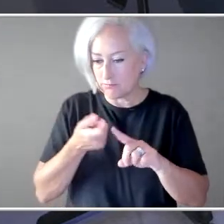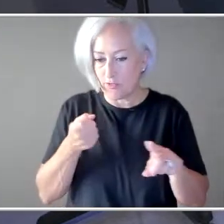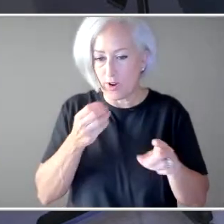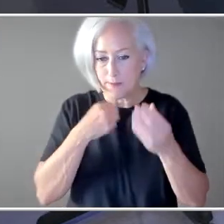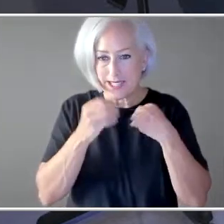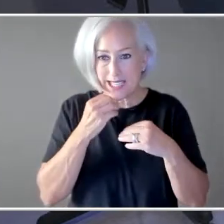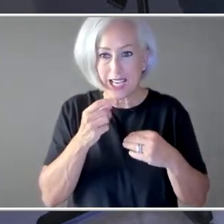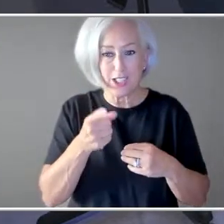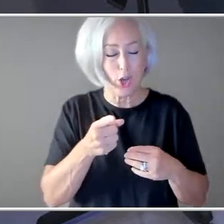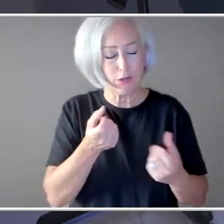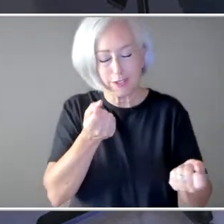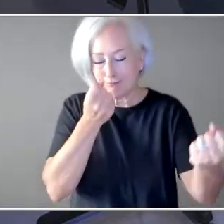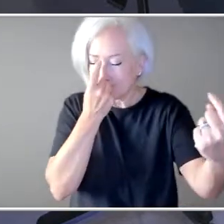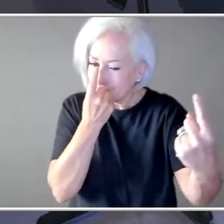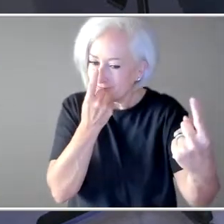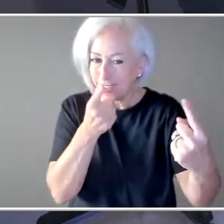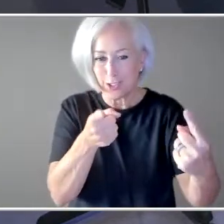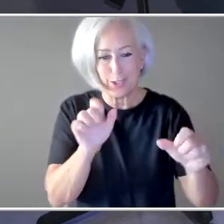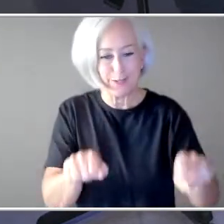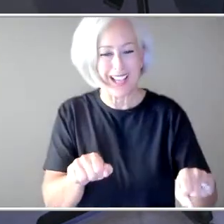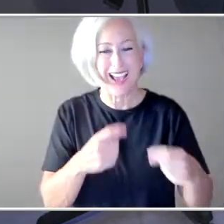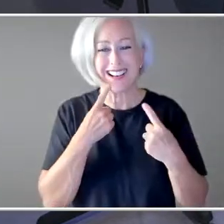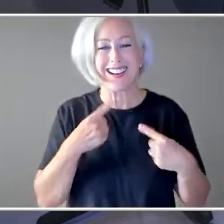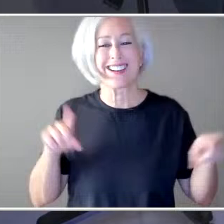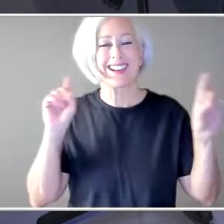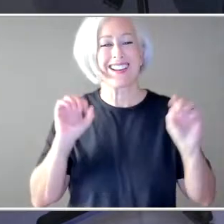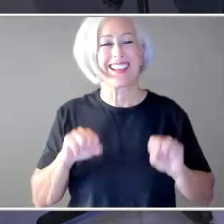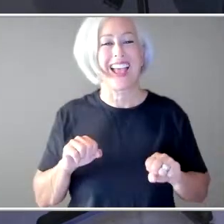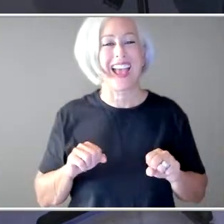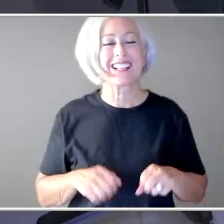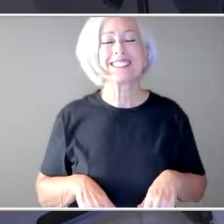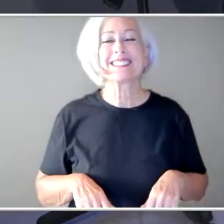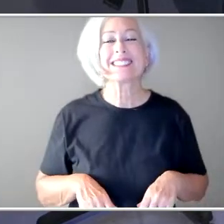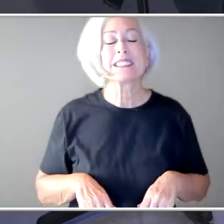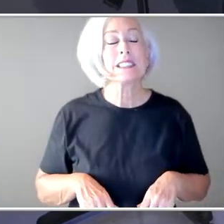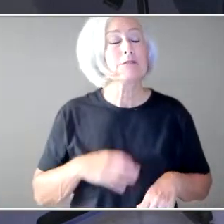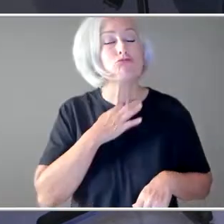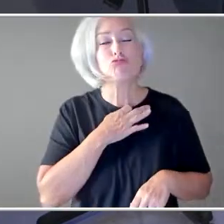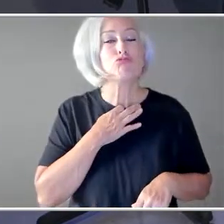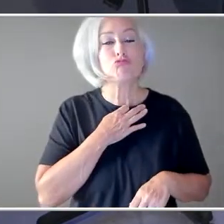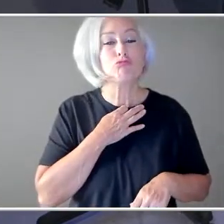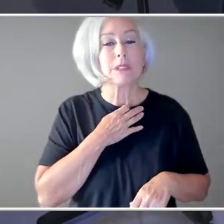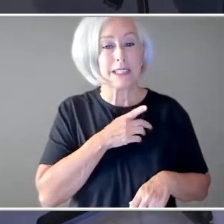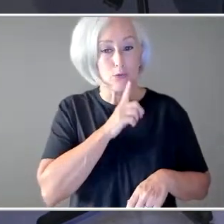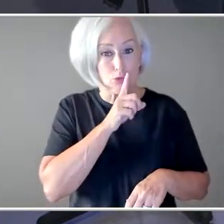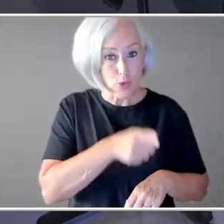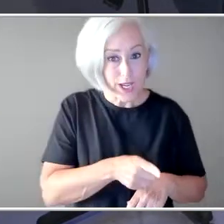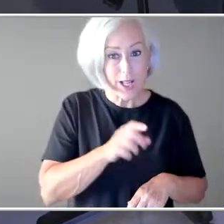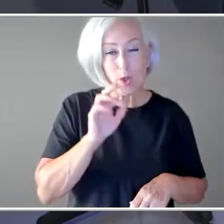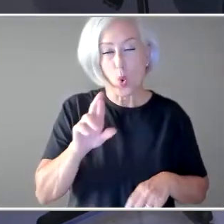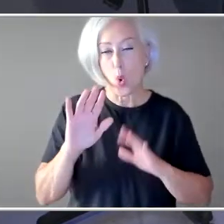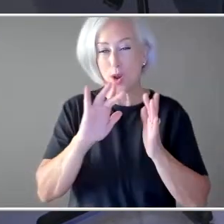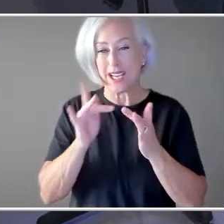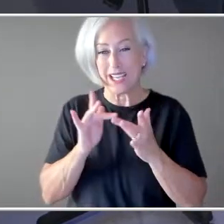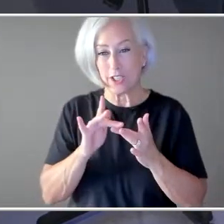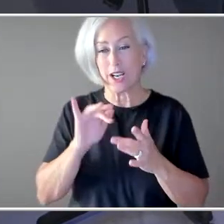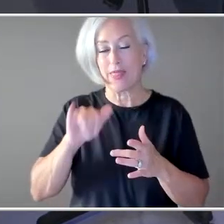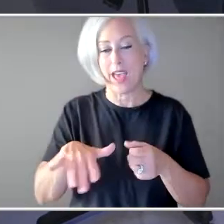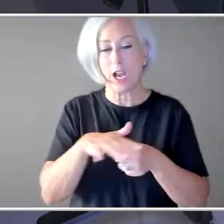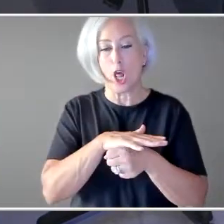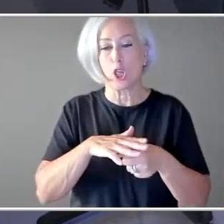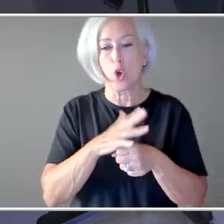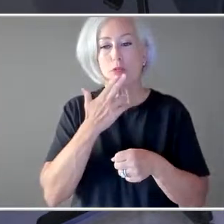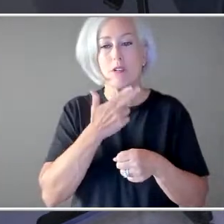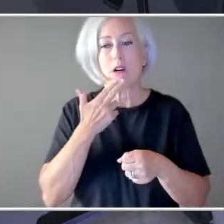you and you've got this. But he has a question. He wants to know, is it real or is it an internet myth that eating local honey is helpful